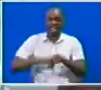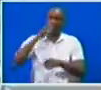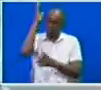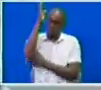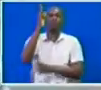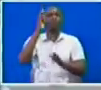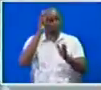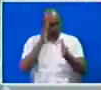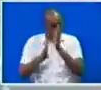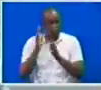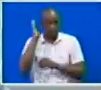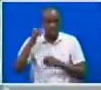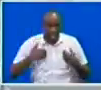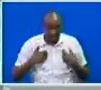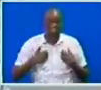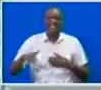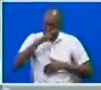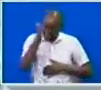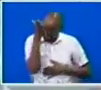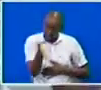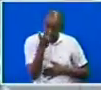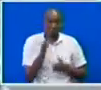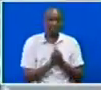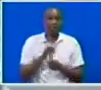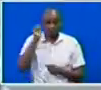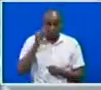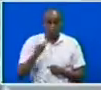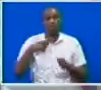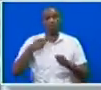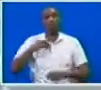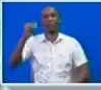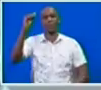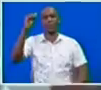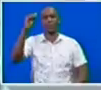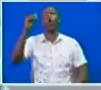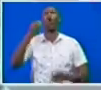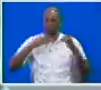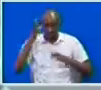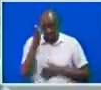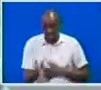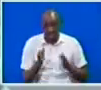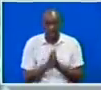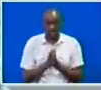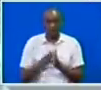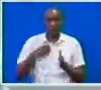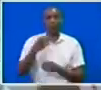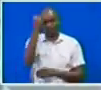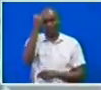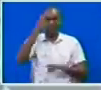akituajalia, kiwanja ni hiki hiki, tutachukua kiapo rasmi kwa miaka mitano